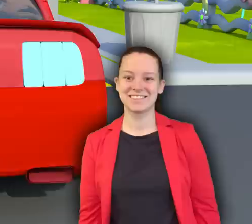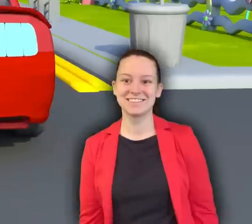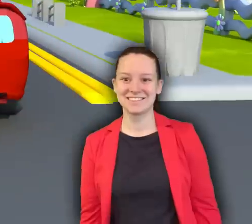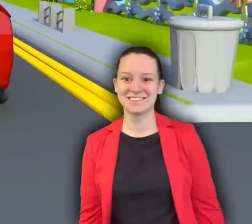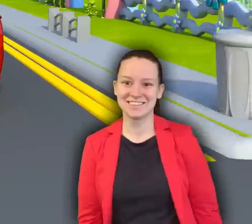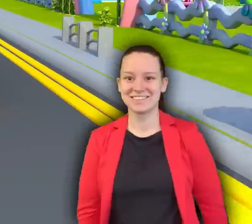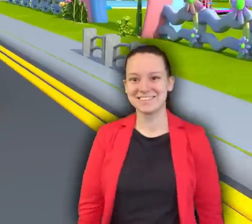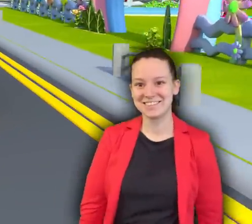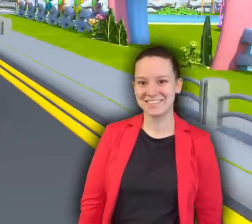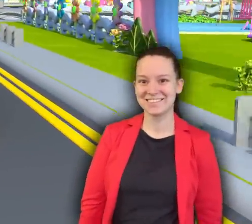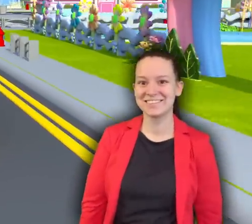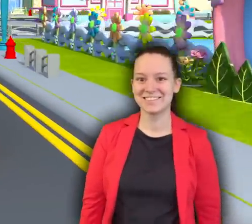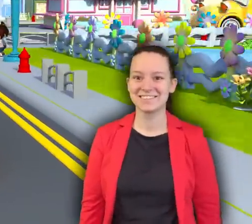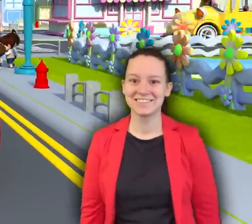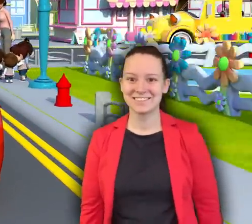hard